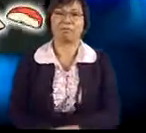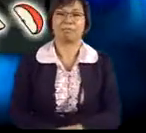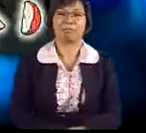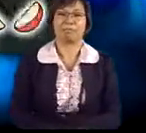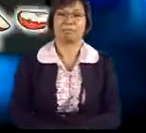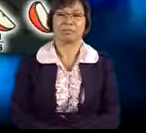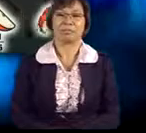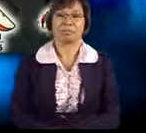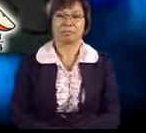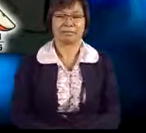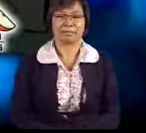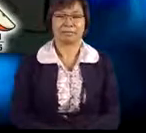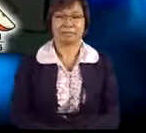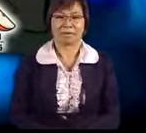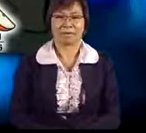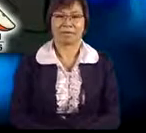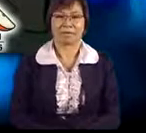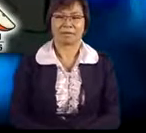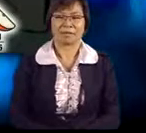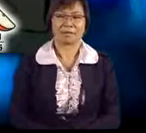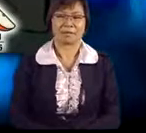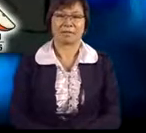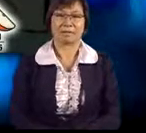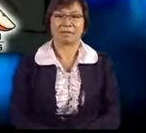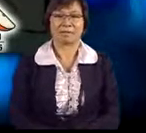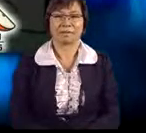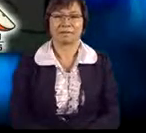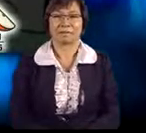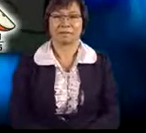5. So that's 4/5.